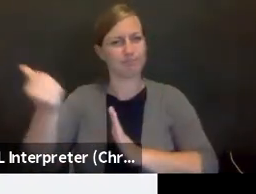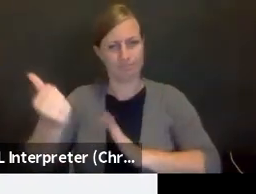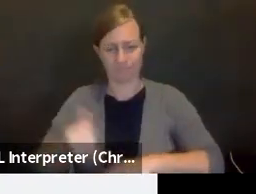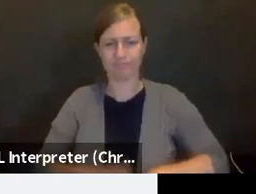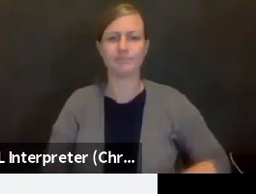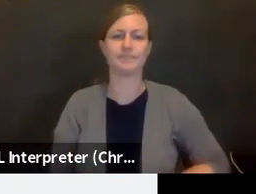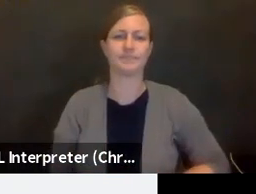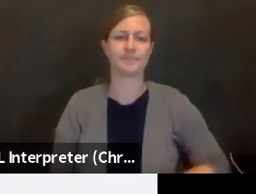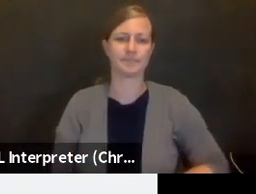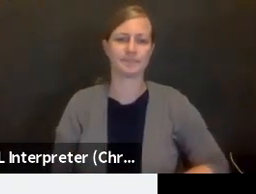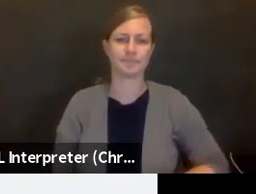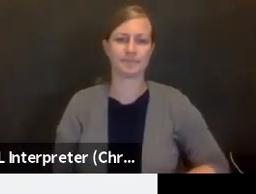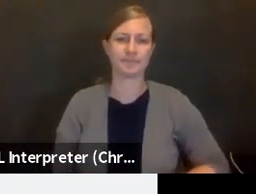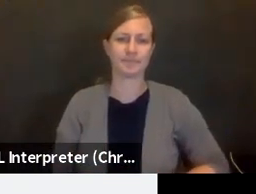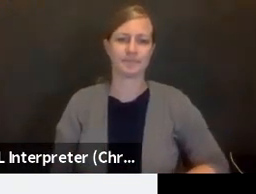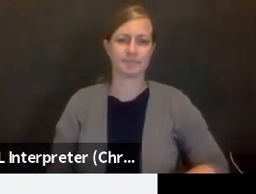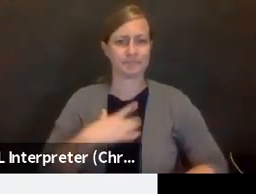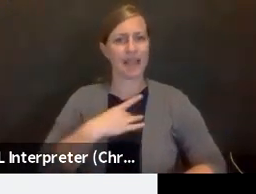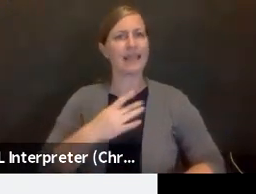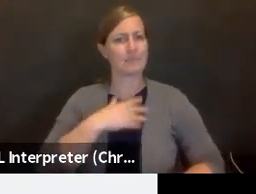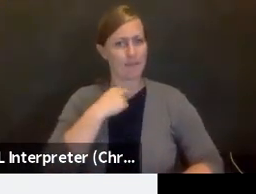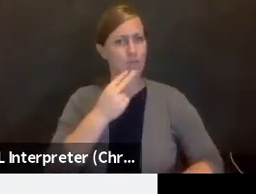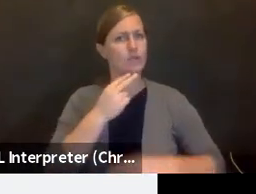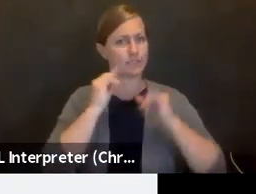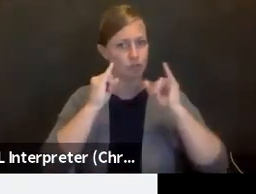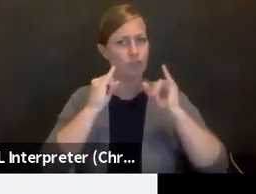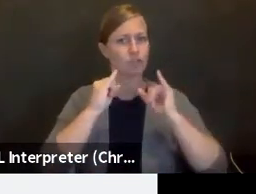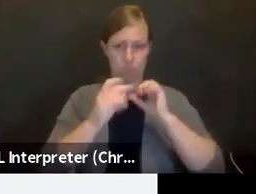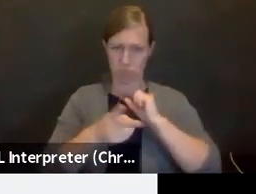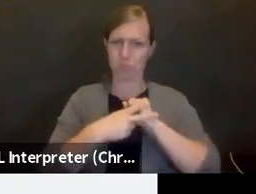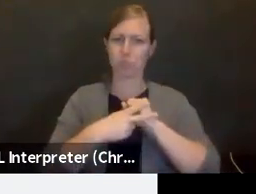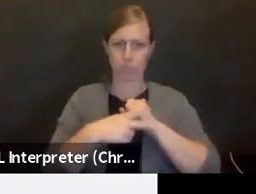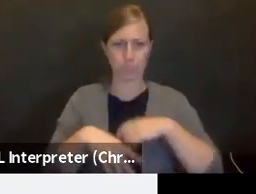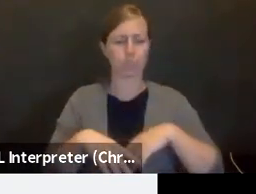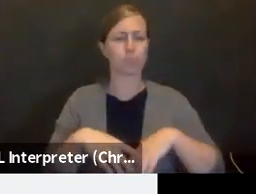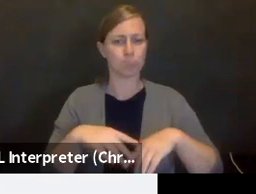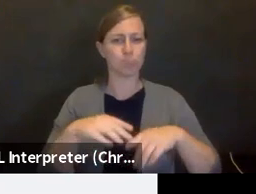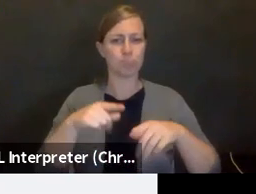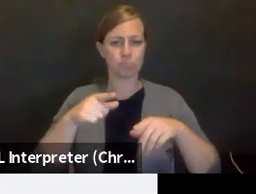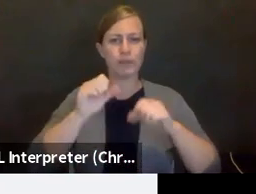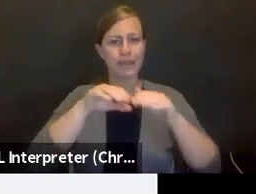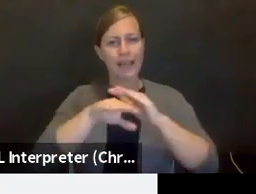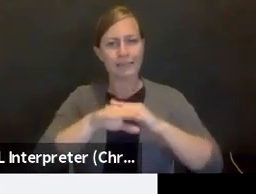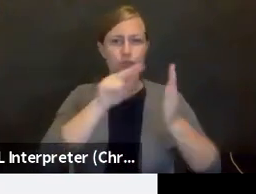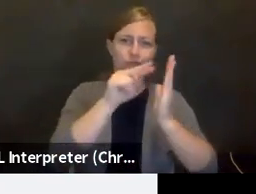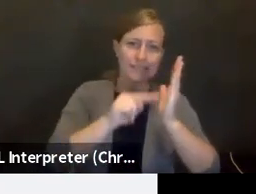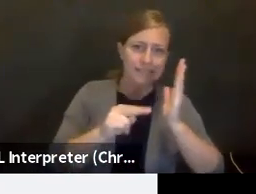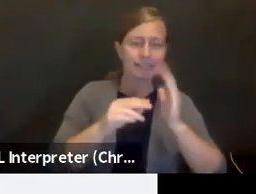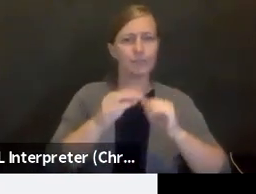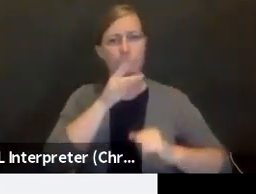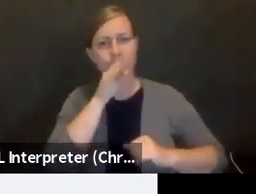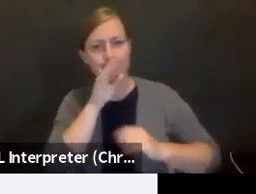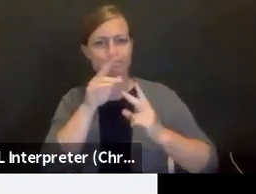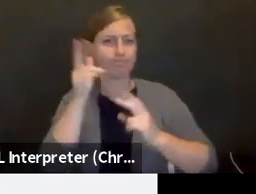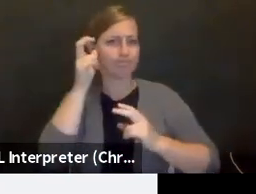So I'm deleting. I like my voice instructions. I simply read this, so they have different ways to access. Down